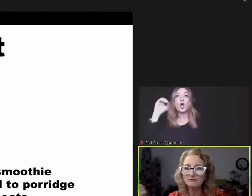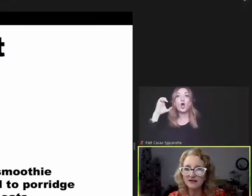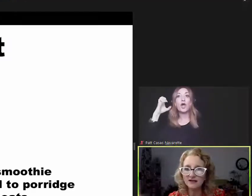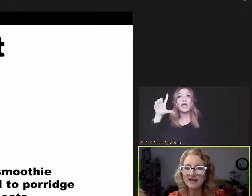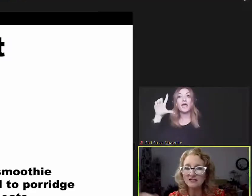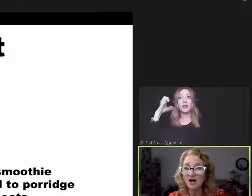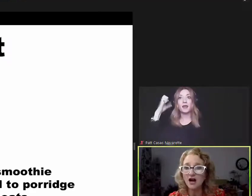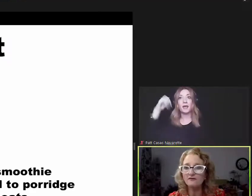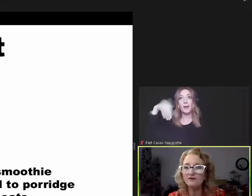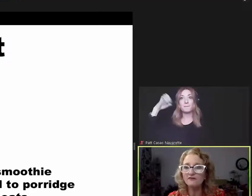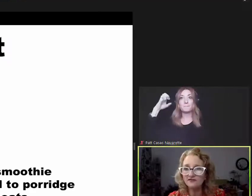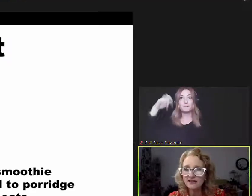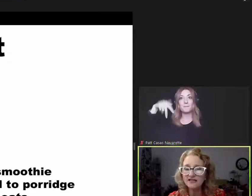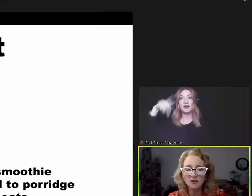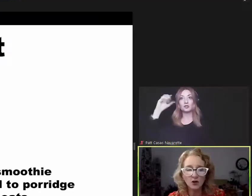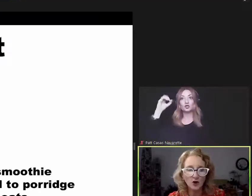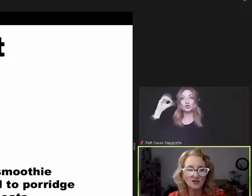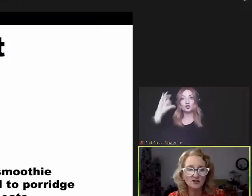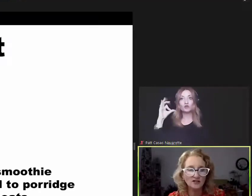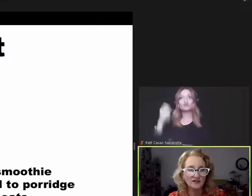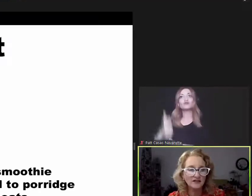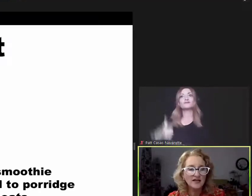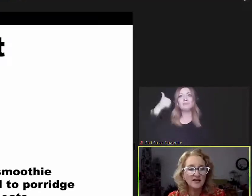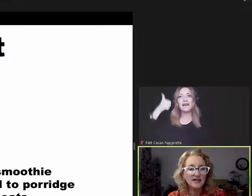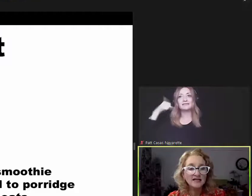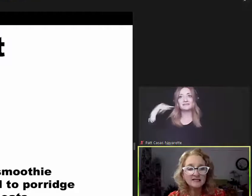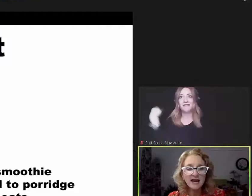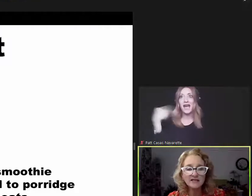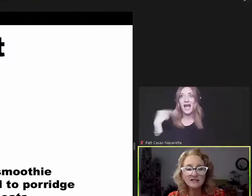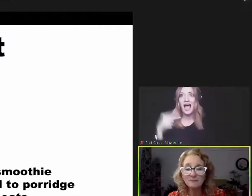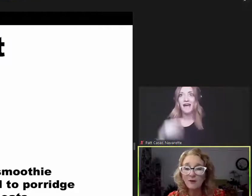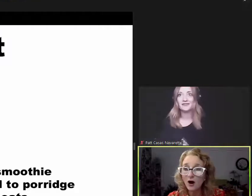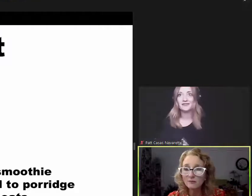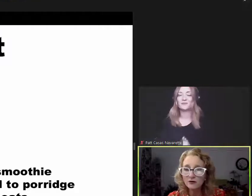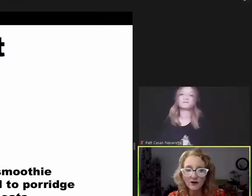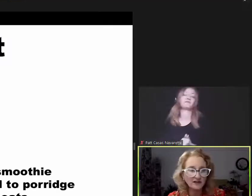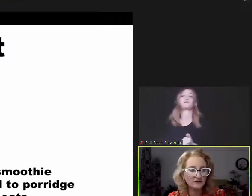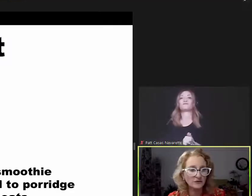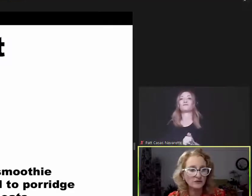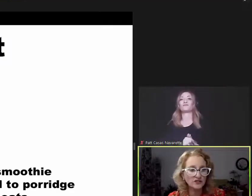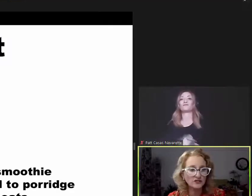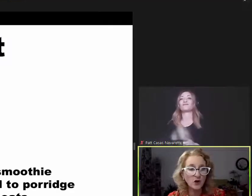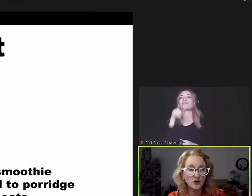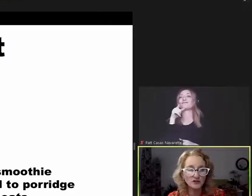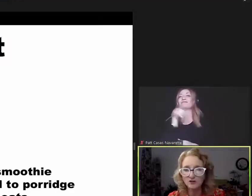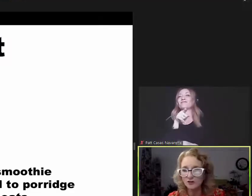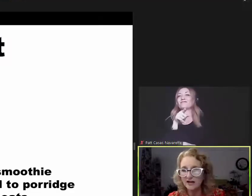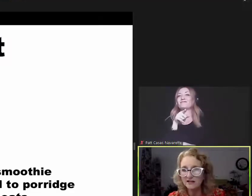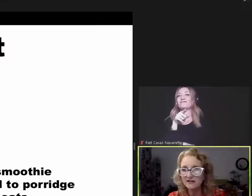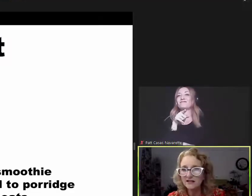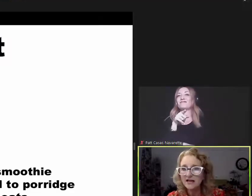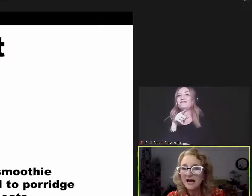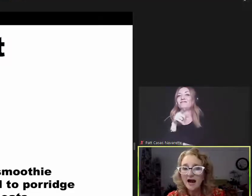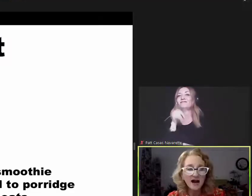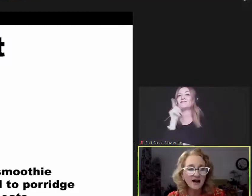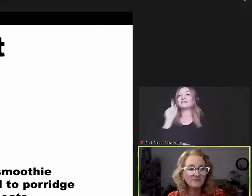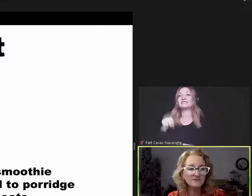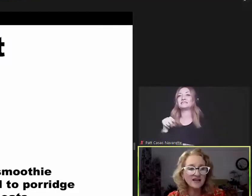proprietary blend of vegan collagen, contains pomegranate fruit concentrate,